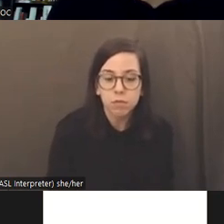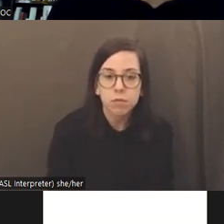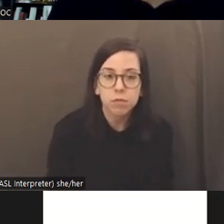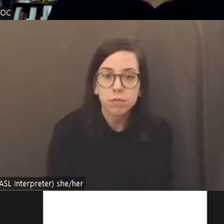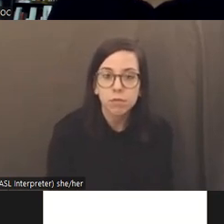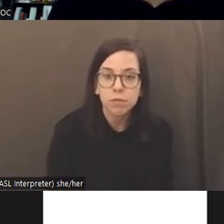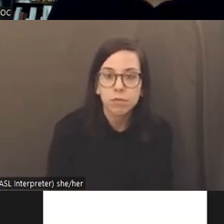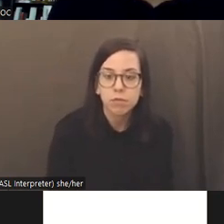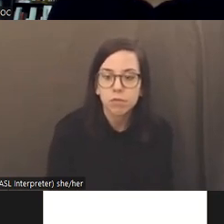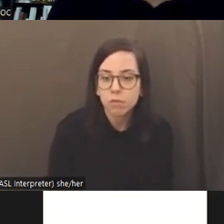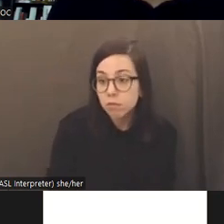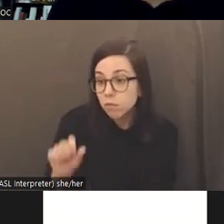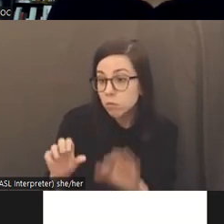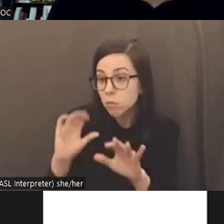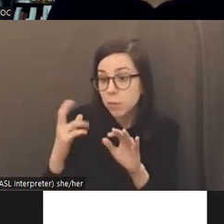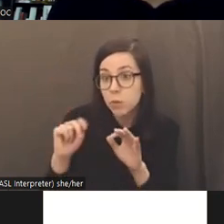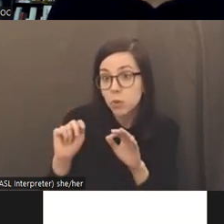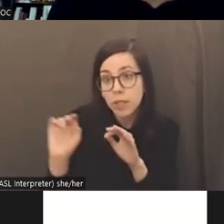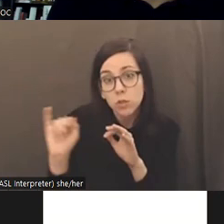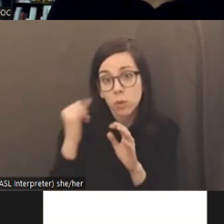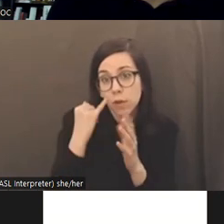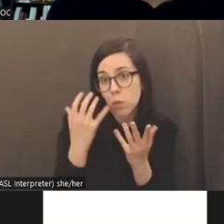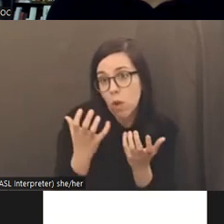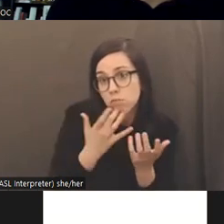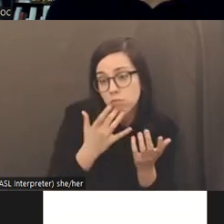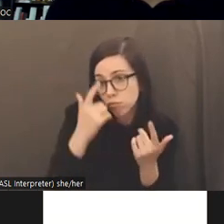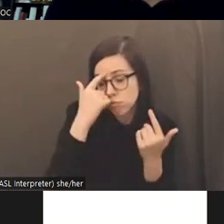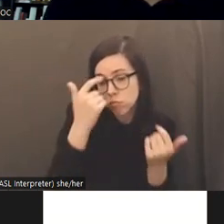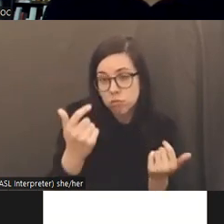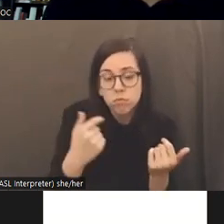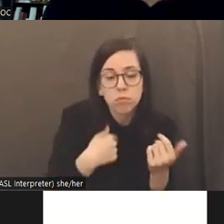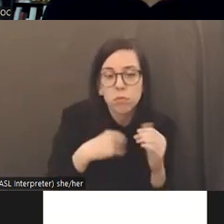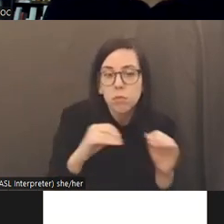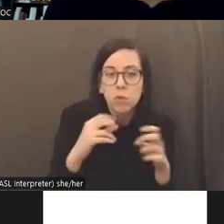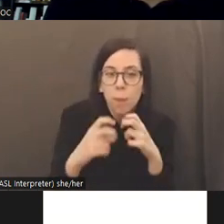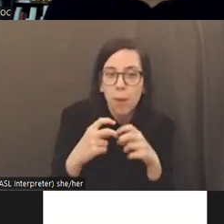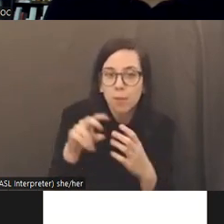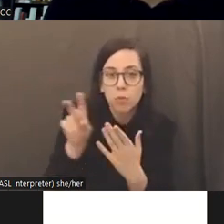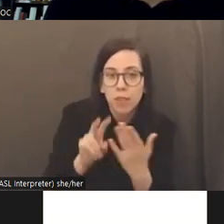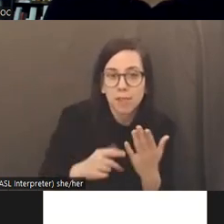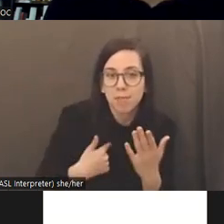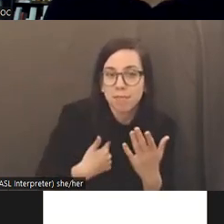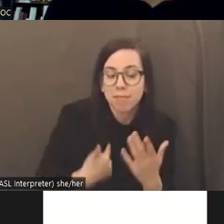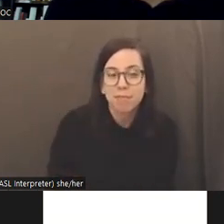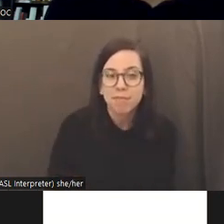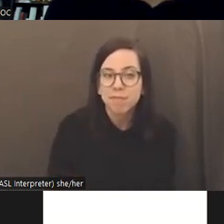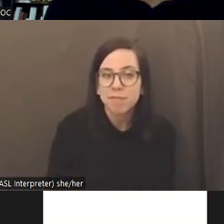And feel free to put something in the chat too, if you want to do it that way. I have no issue to relay the messages.